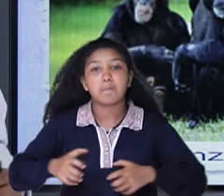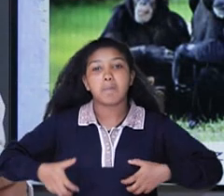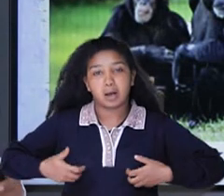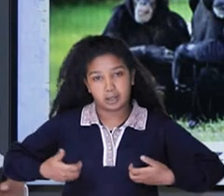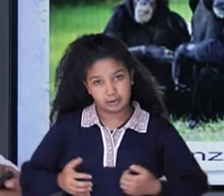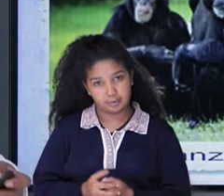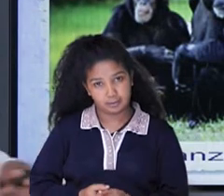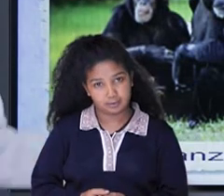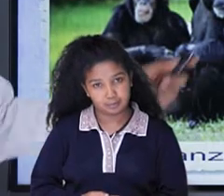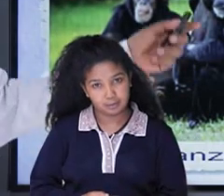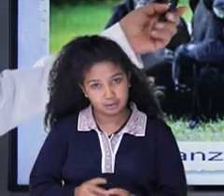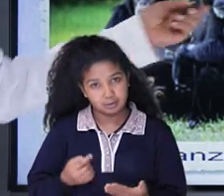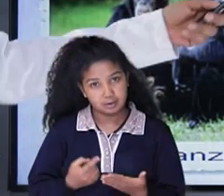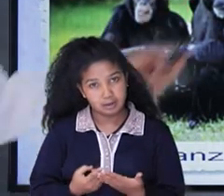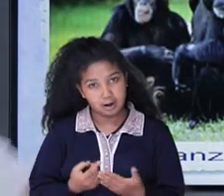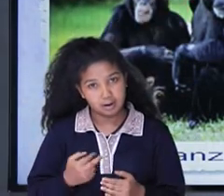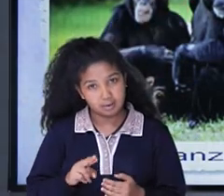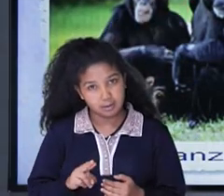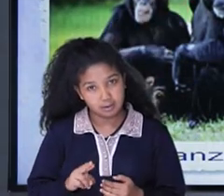monkeys. They are